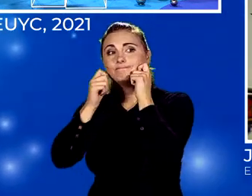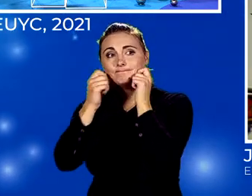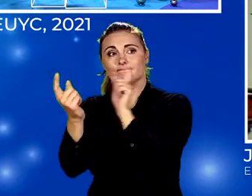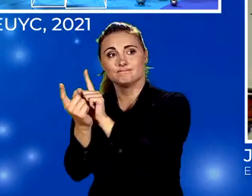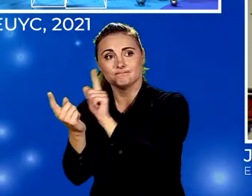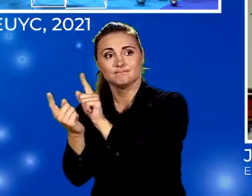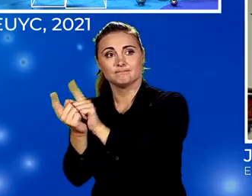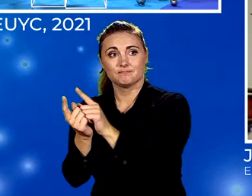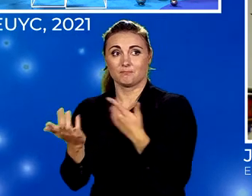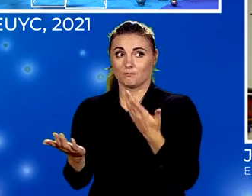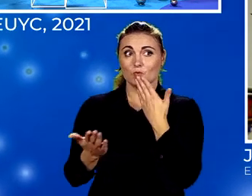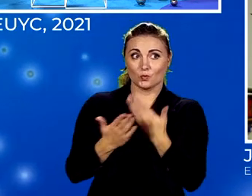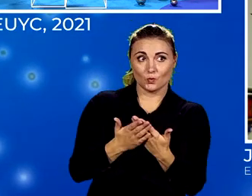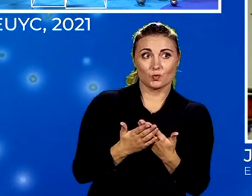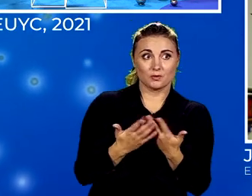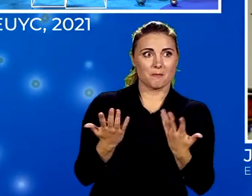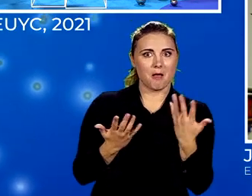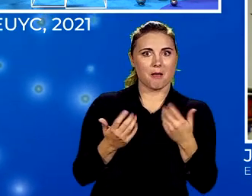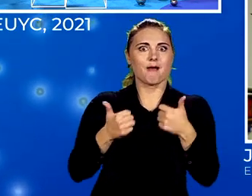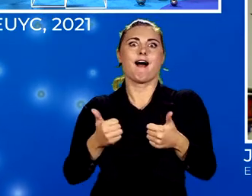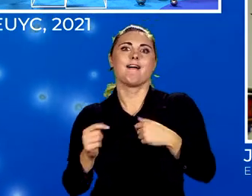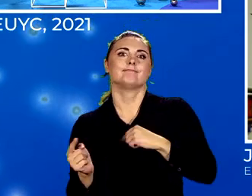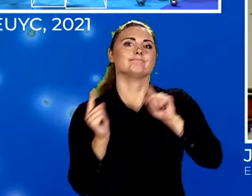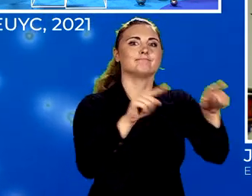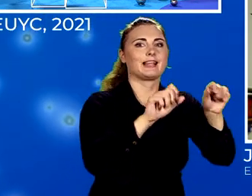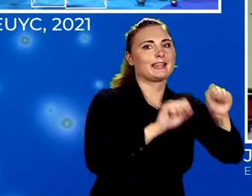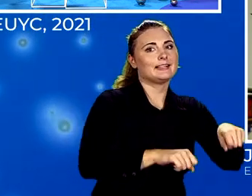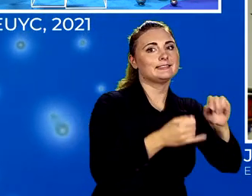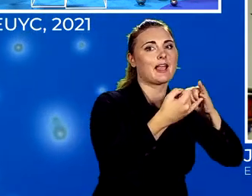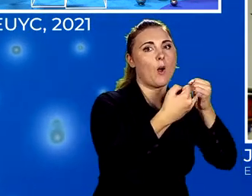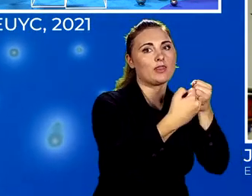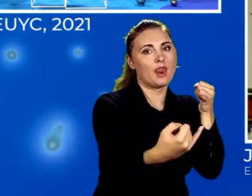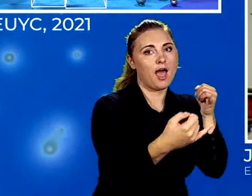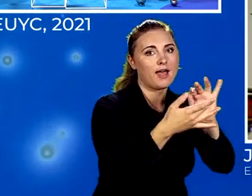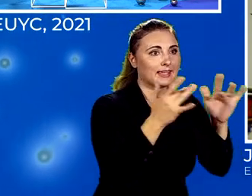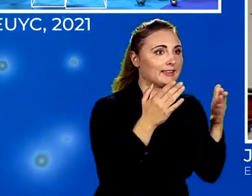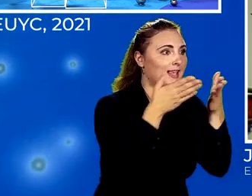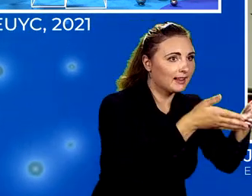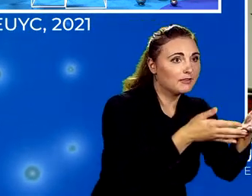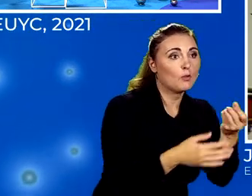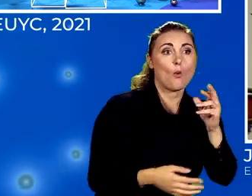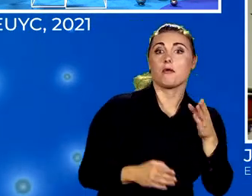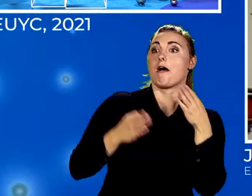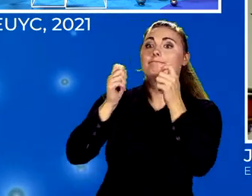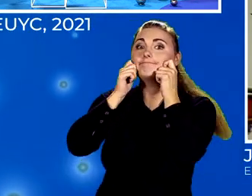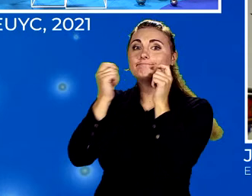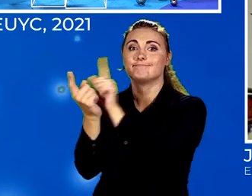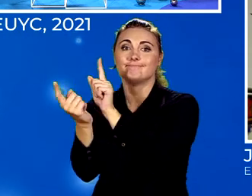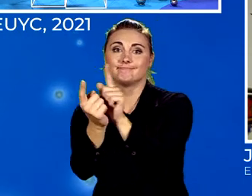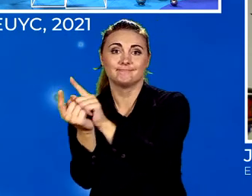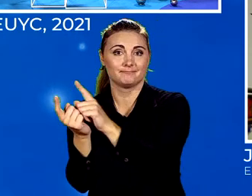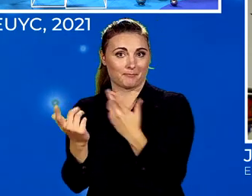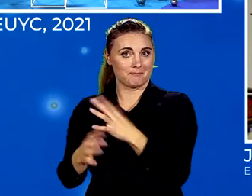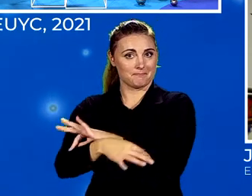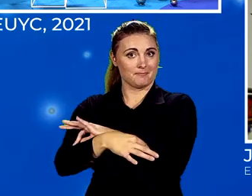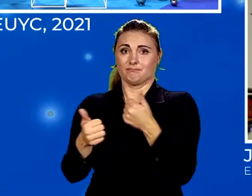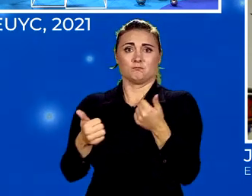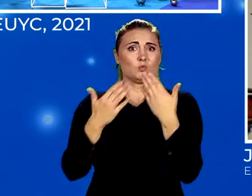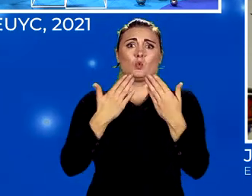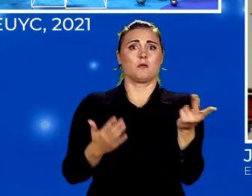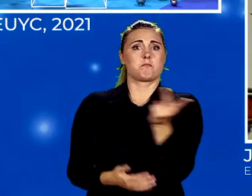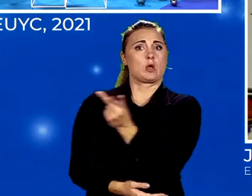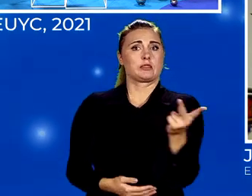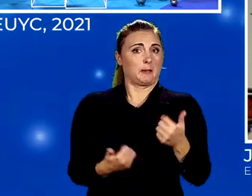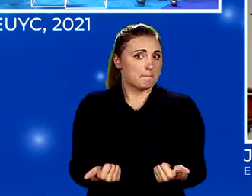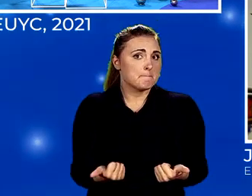online, for some people it's easier to go there. So I think it's a good thing actually that we draw some lessons learned from this